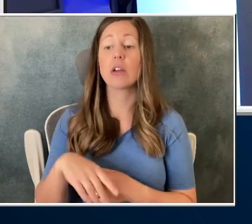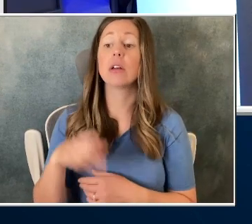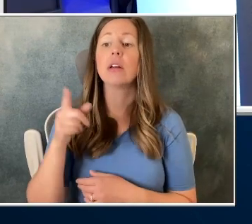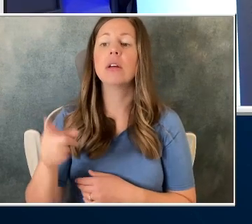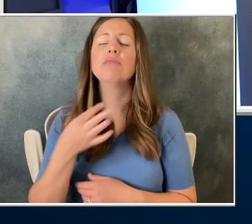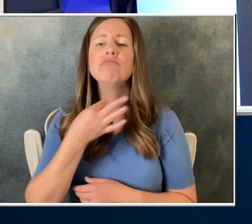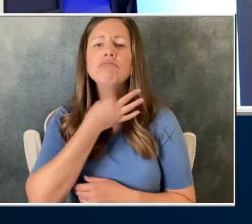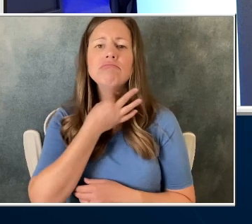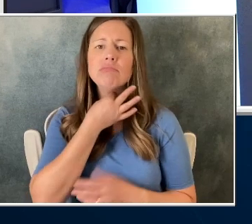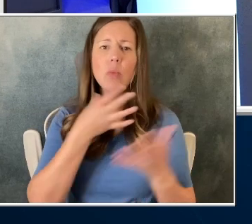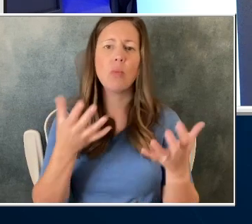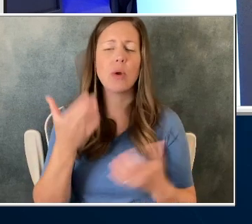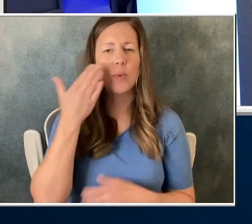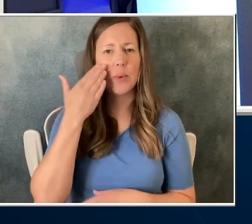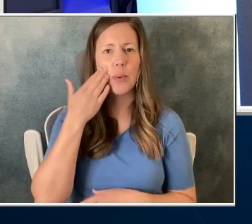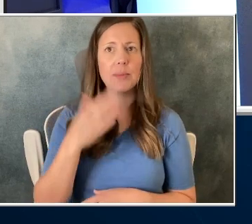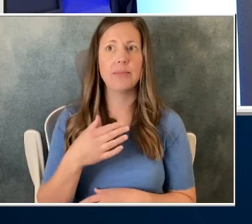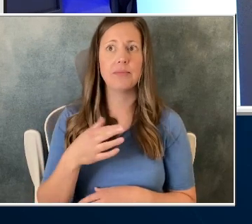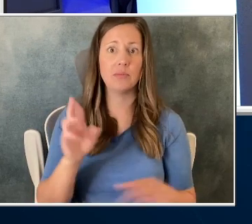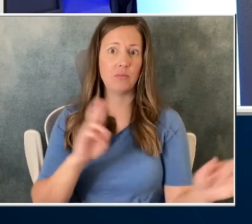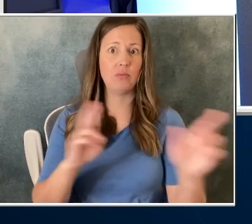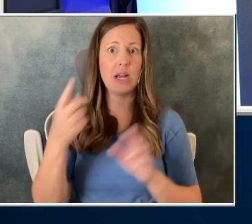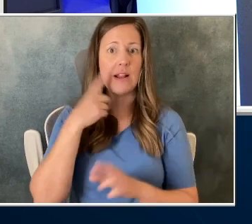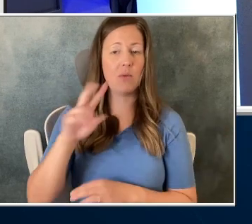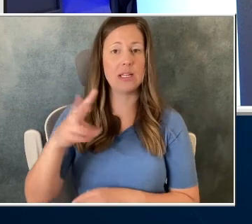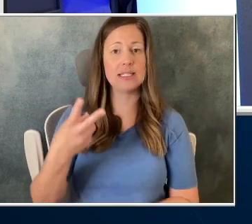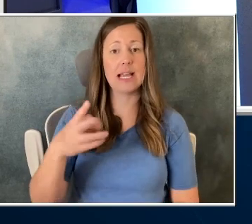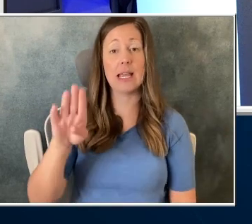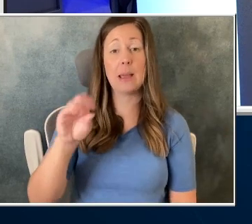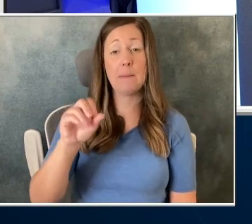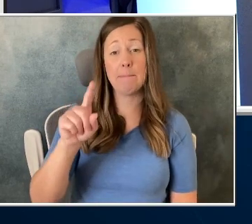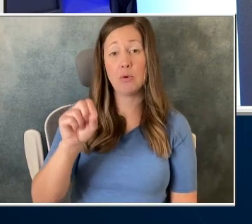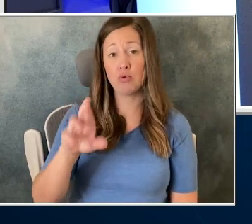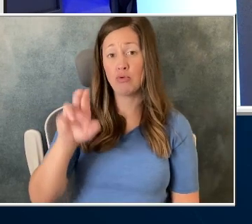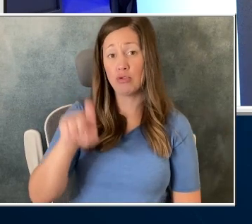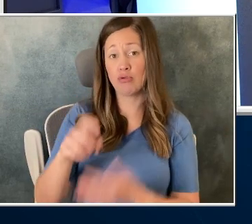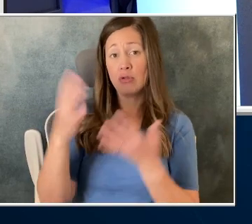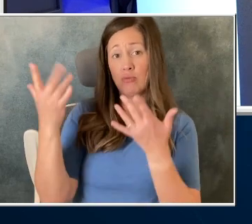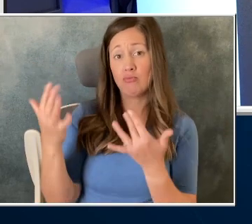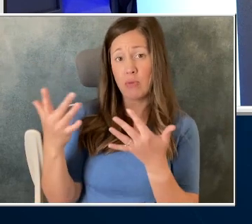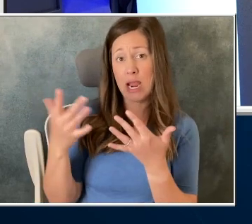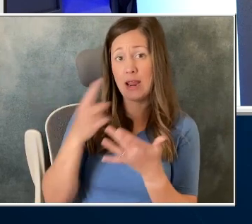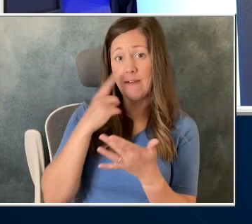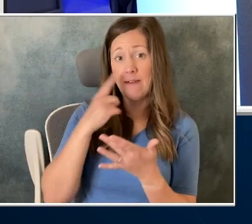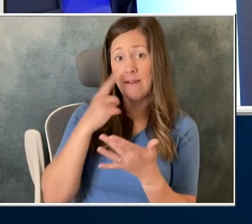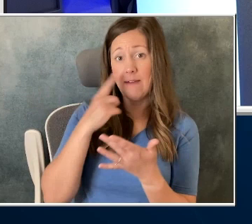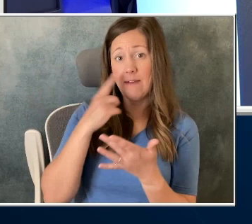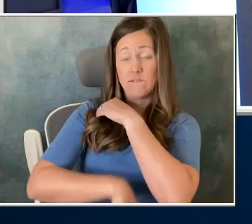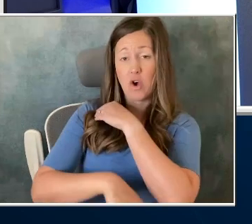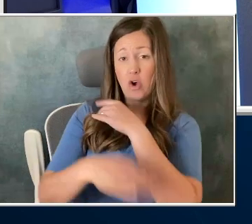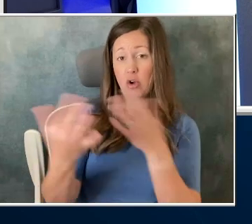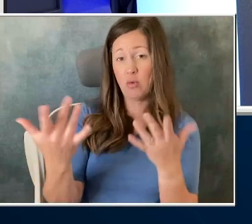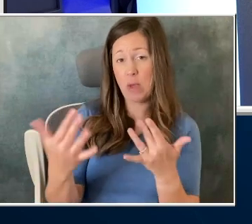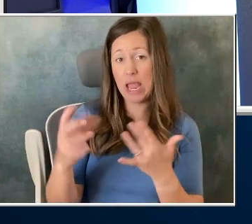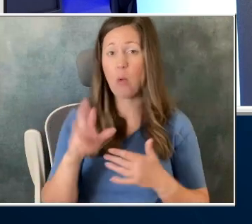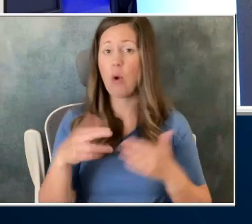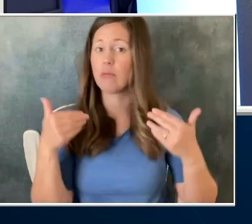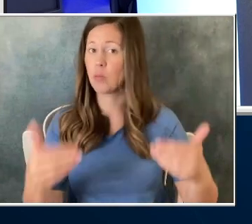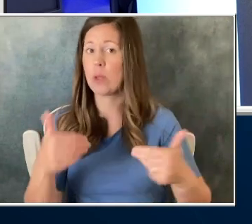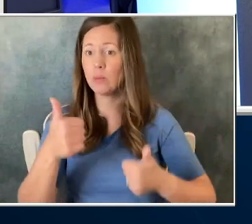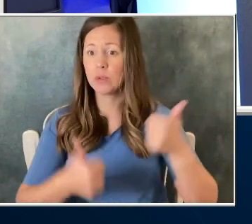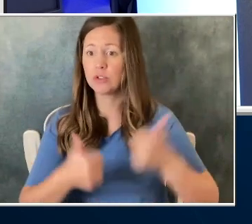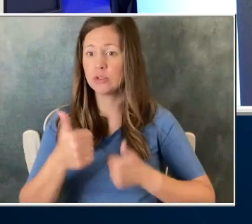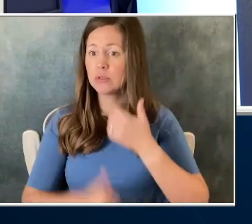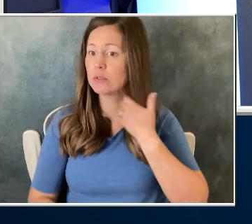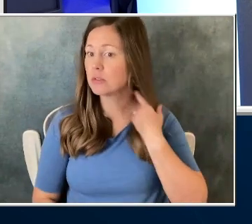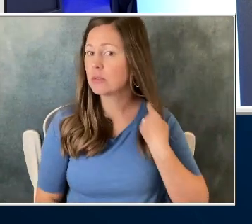know, we're due for our second booster. Should we wait to get the new vaccine in September? I think a lot of it depends on